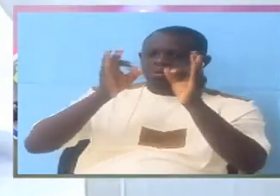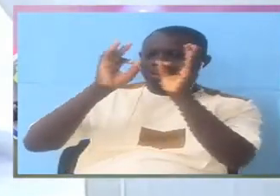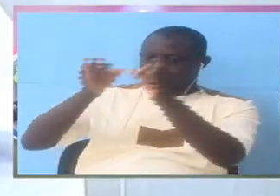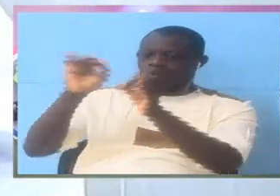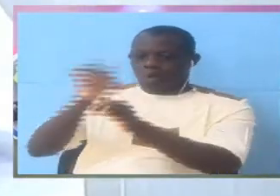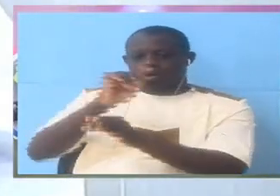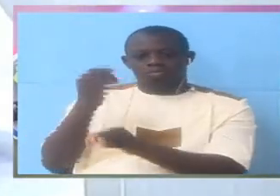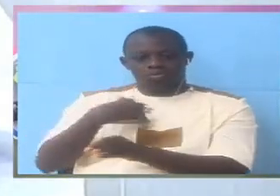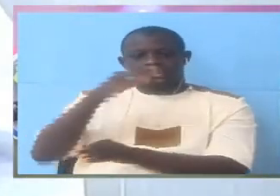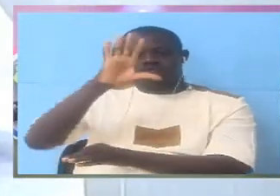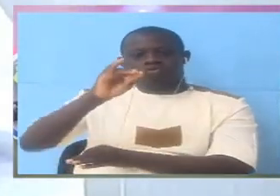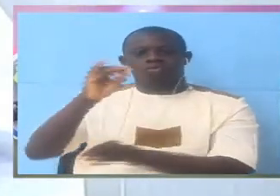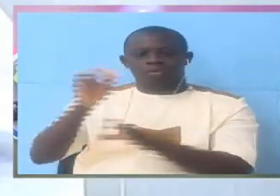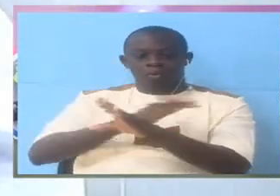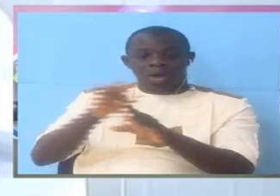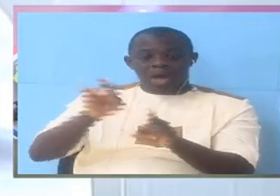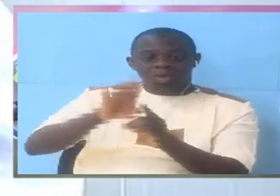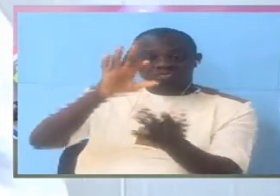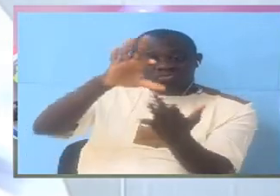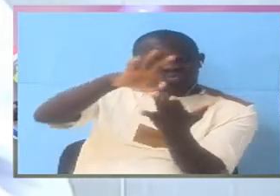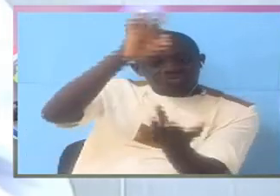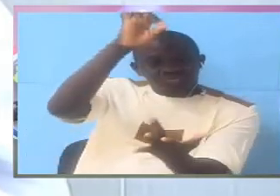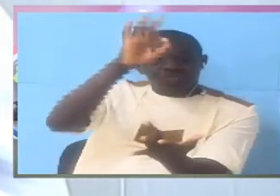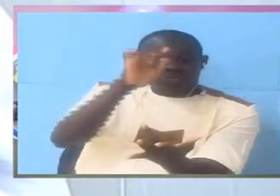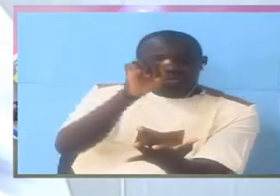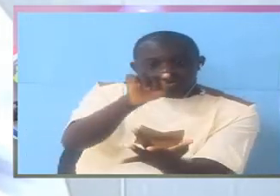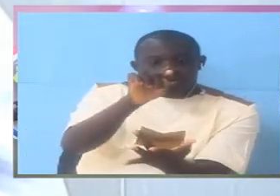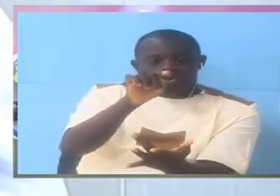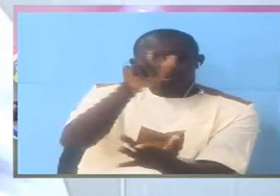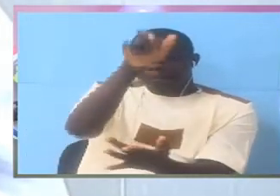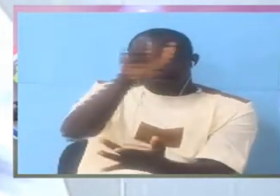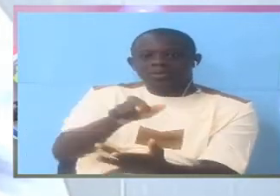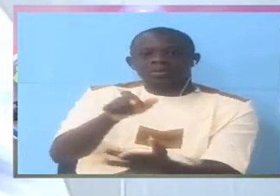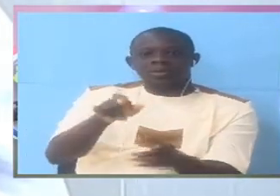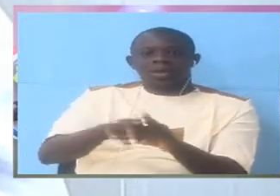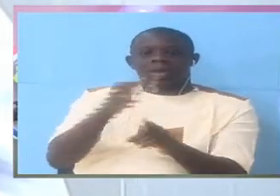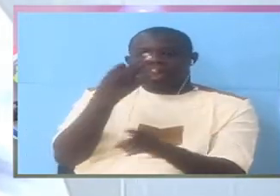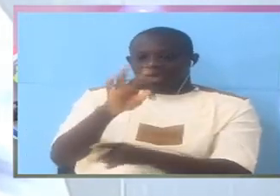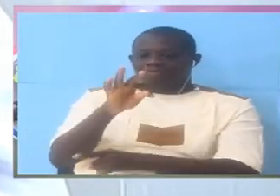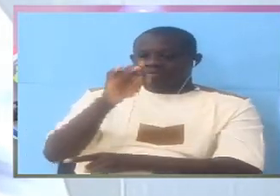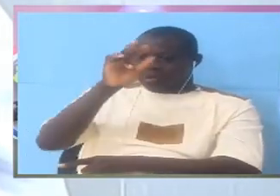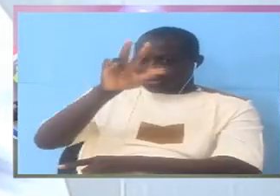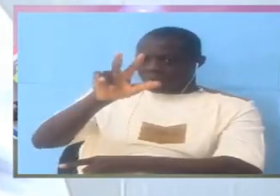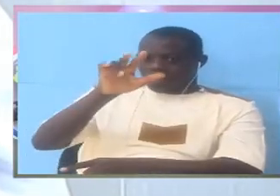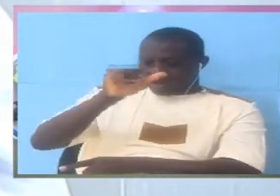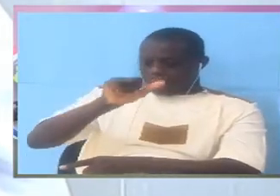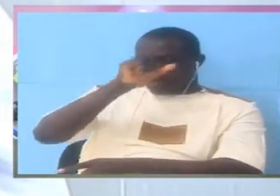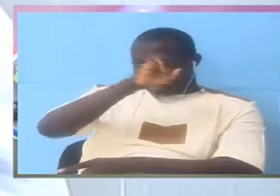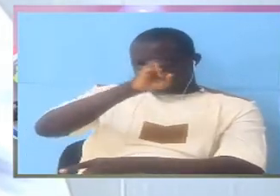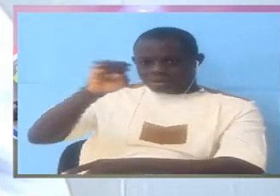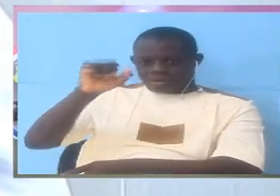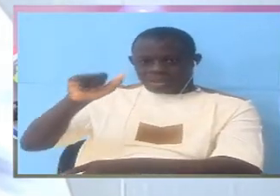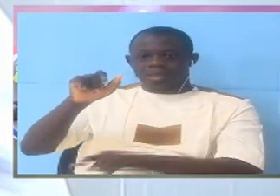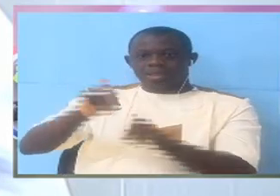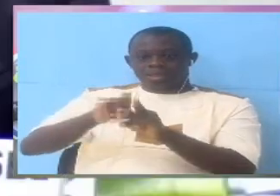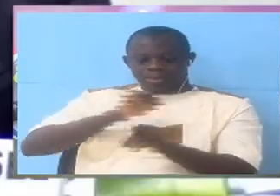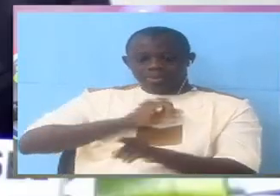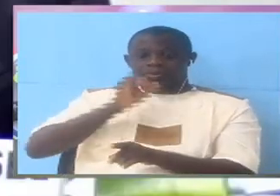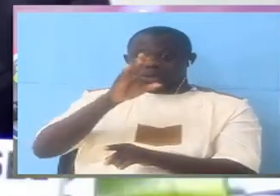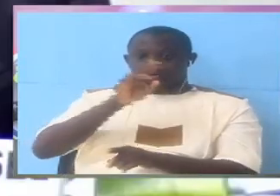he singled you out. If Wassa to say he didn't know me, that's not true. We knew each other when he was at the military